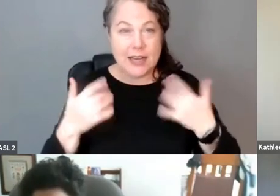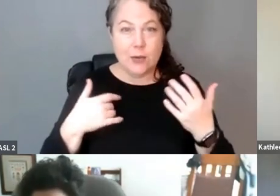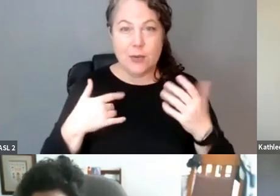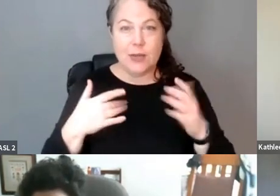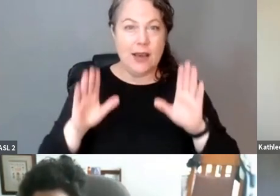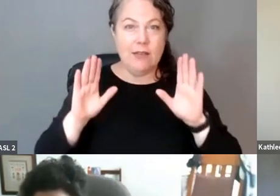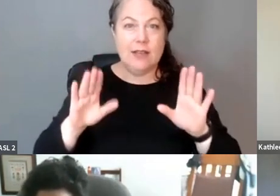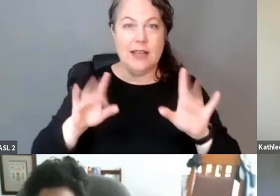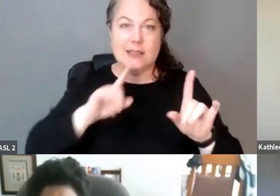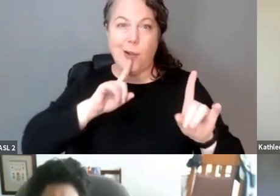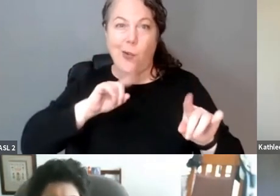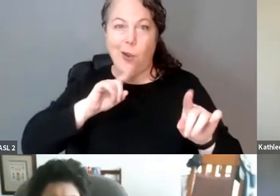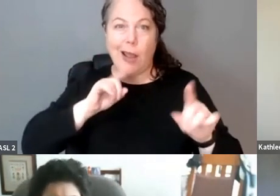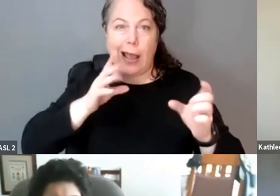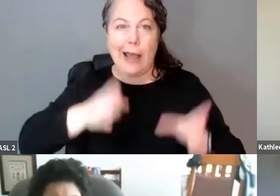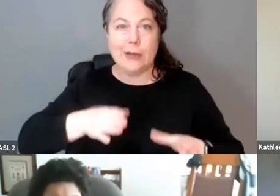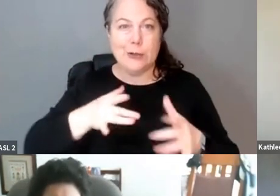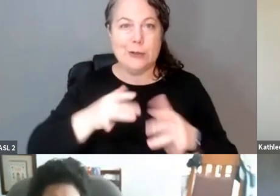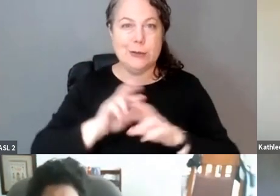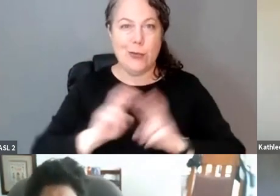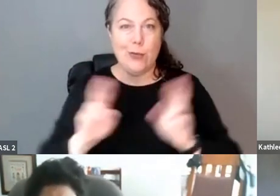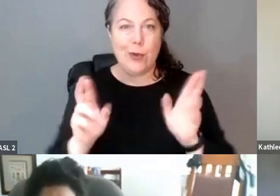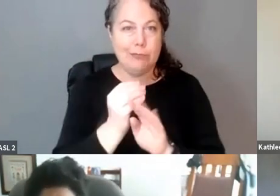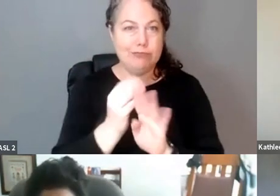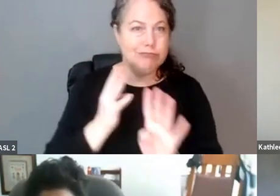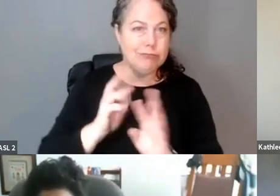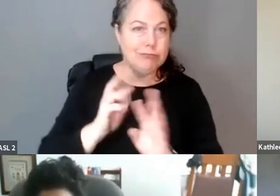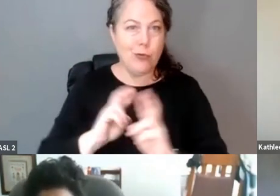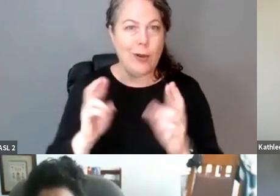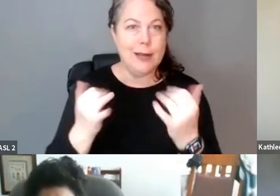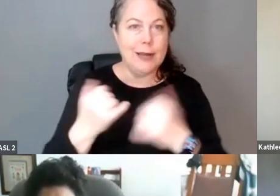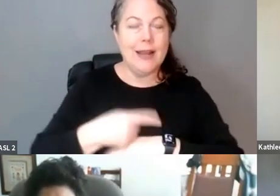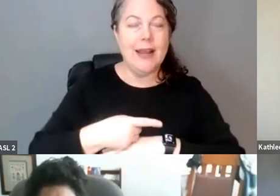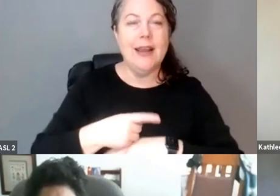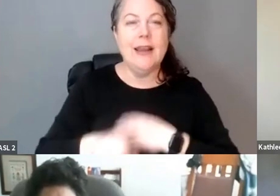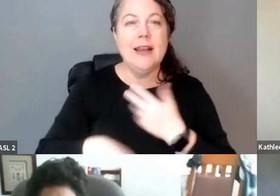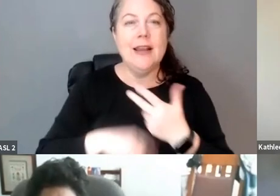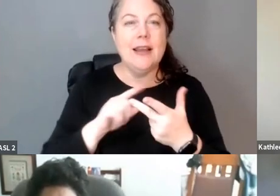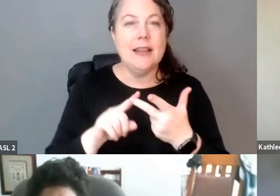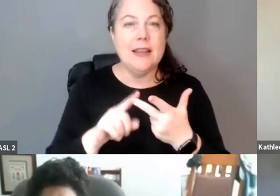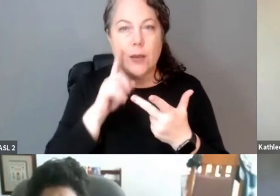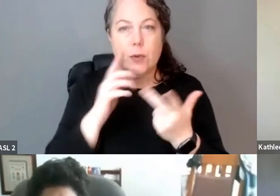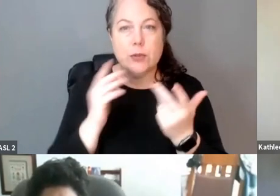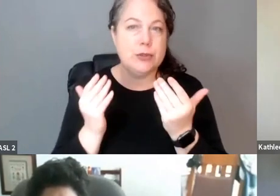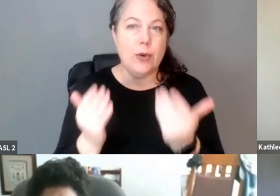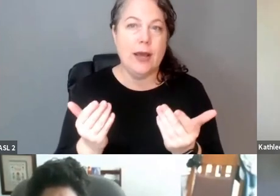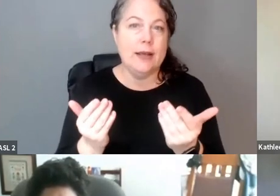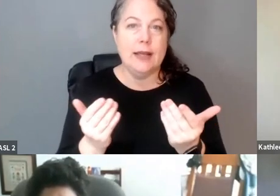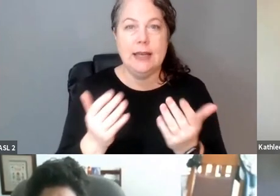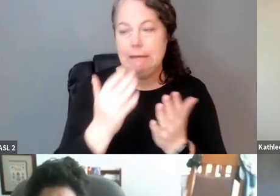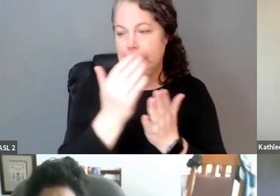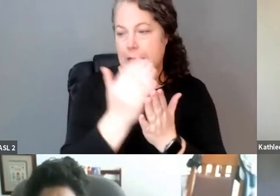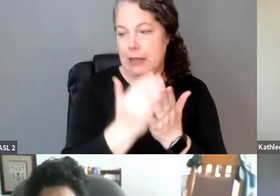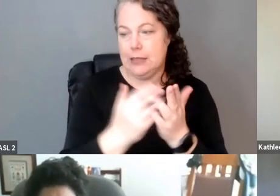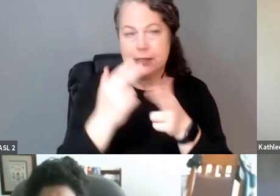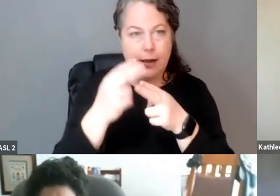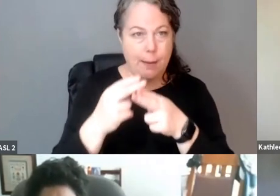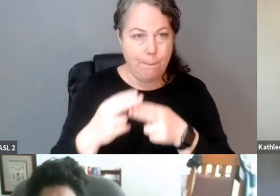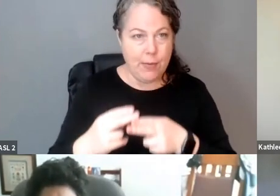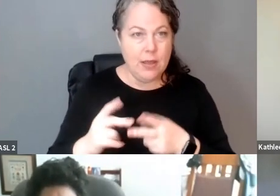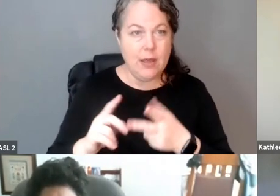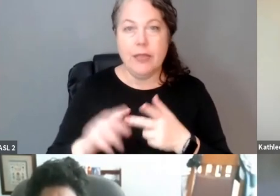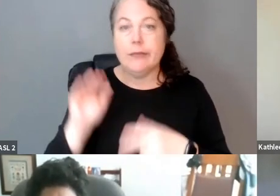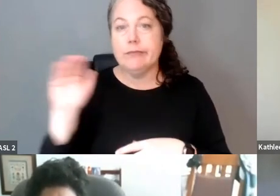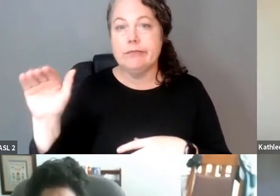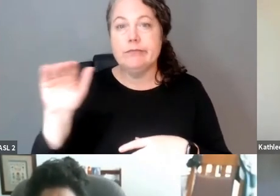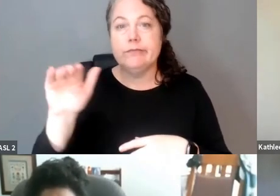reactors lined up for today. So I will let just, I'm just going to list each of them, and then I'll go to each of